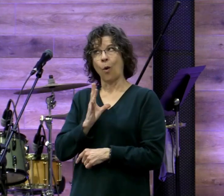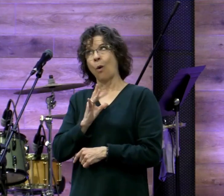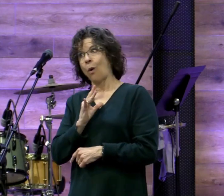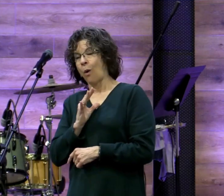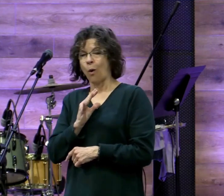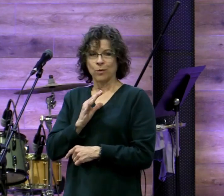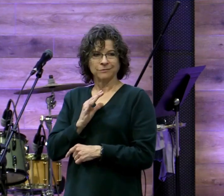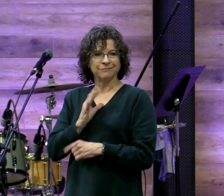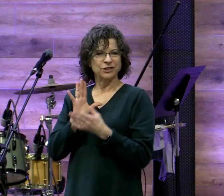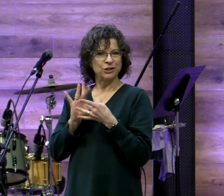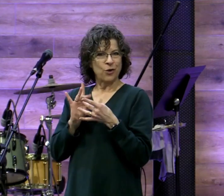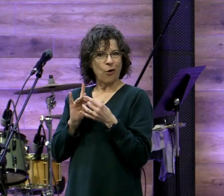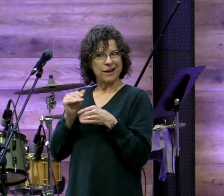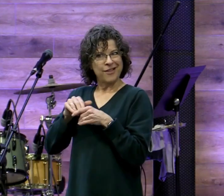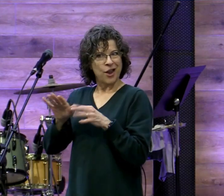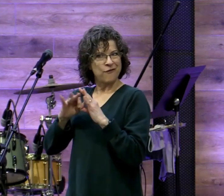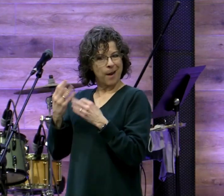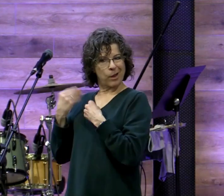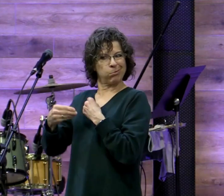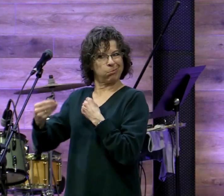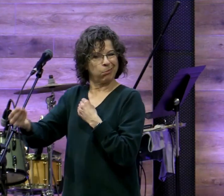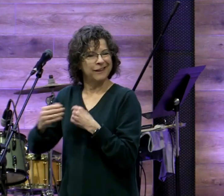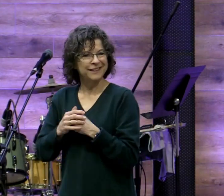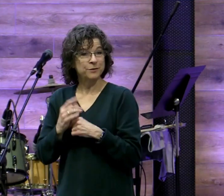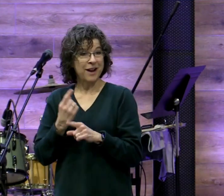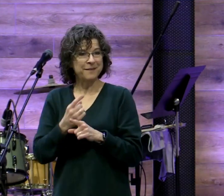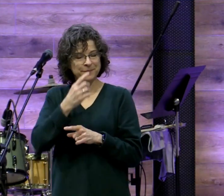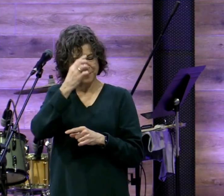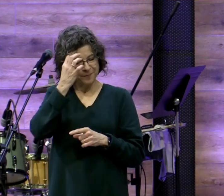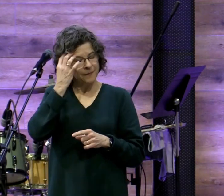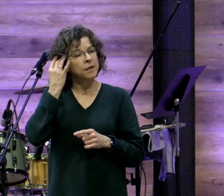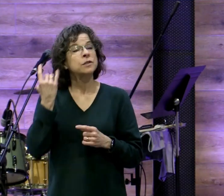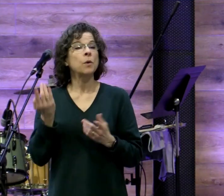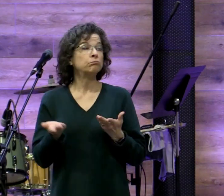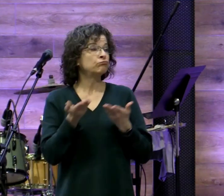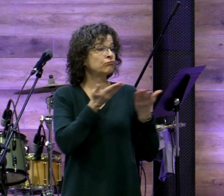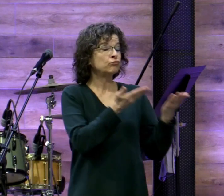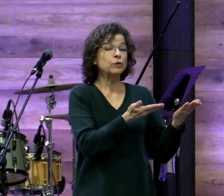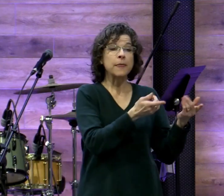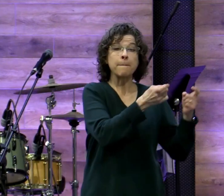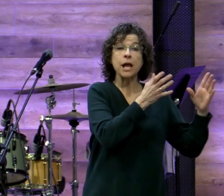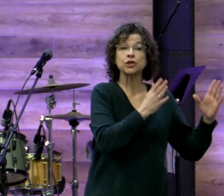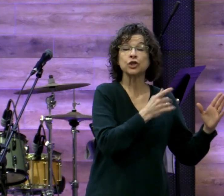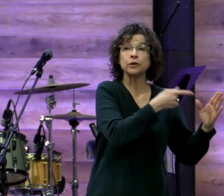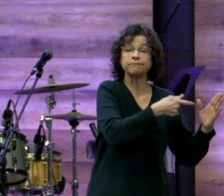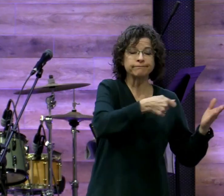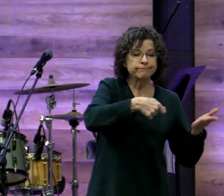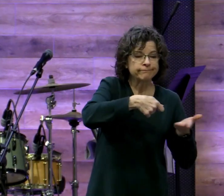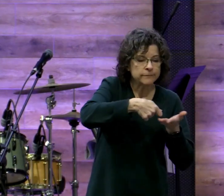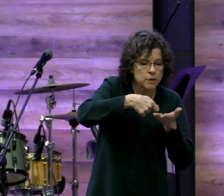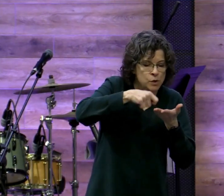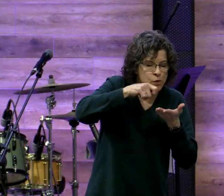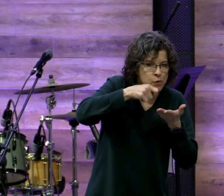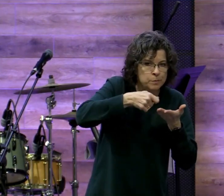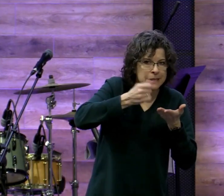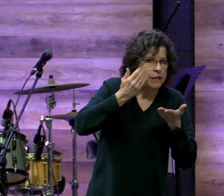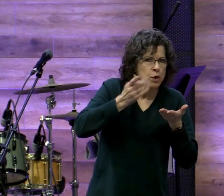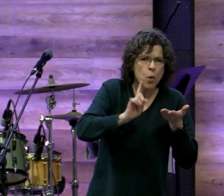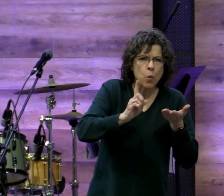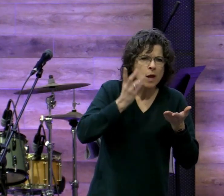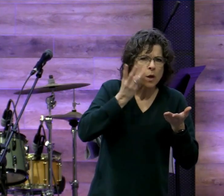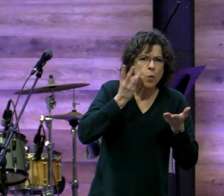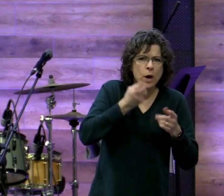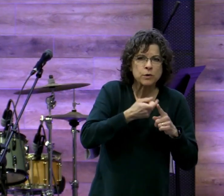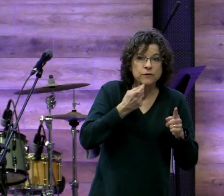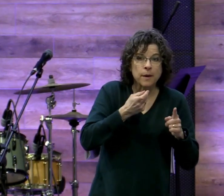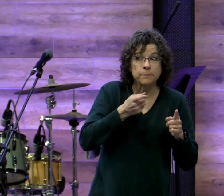The story continues. So they took it. When the master of the feast tasted the water now become wine and did not know where it came from, though the servants who had drawn